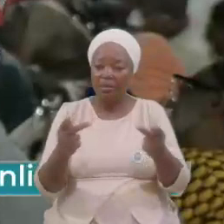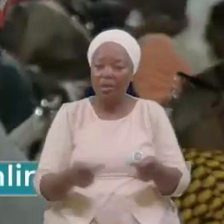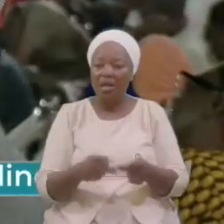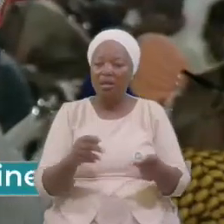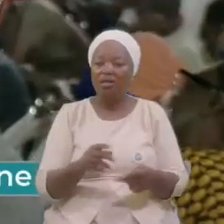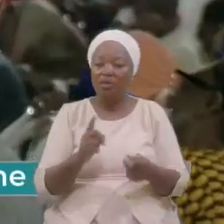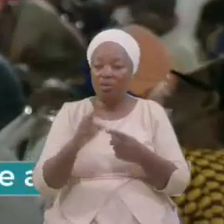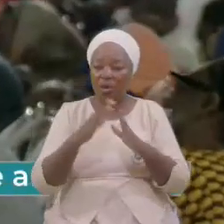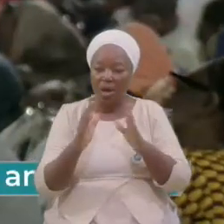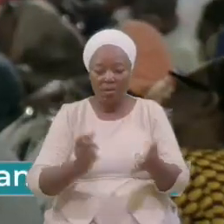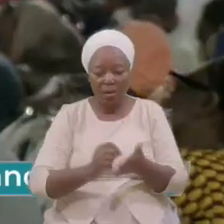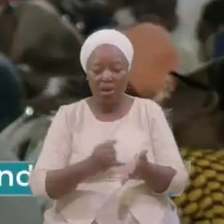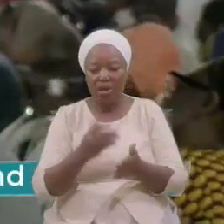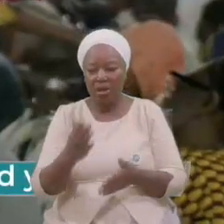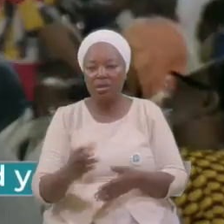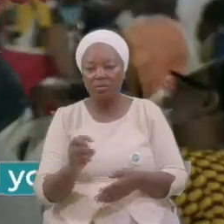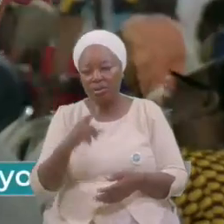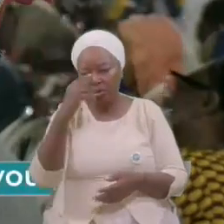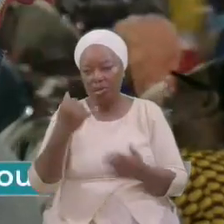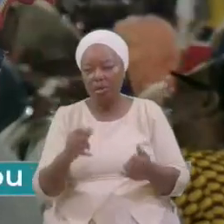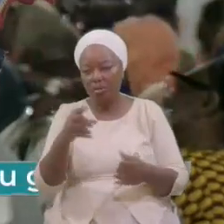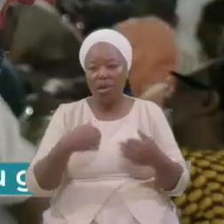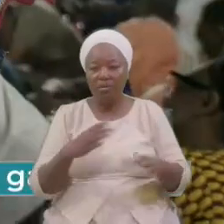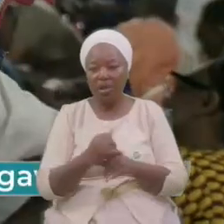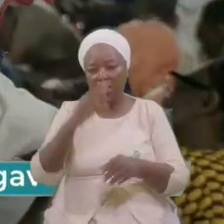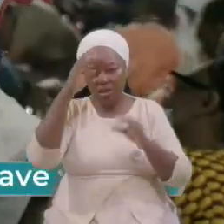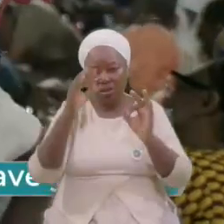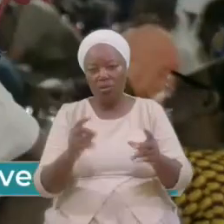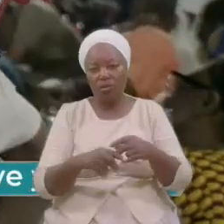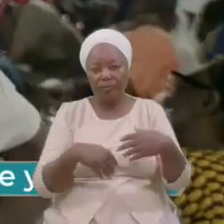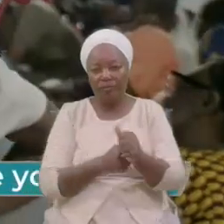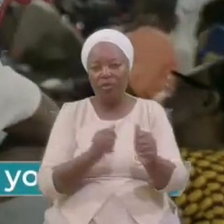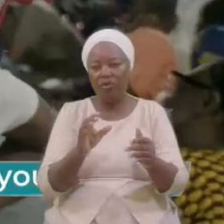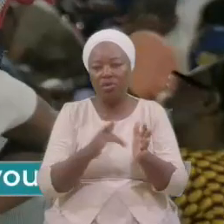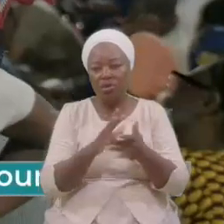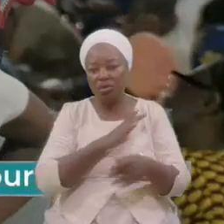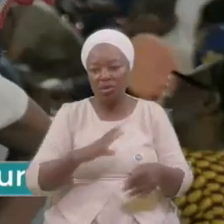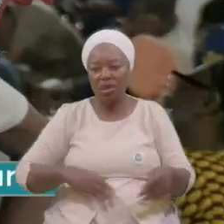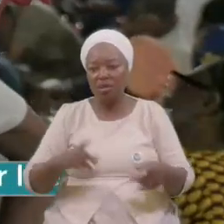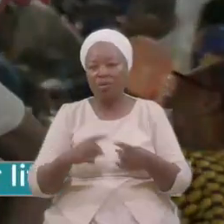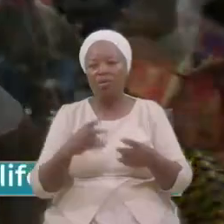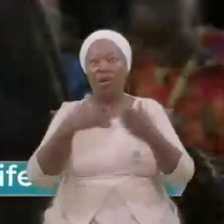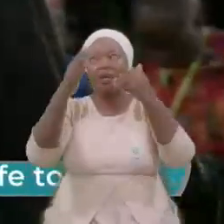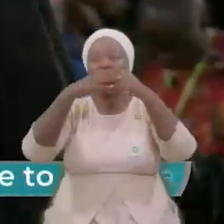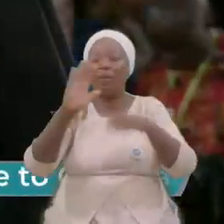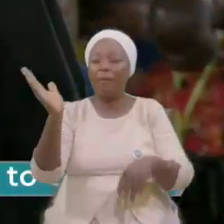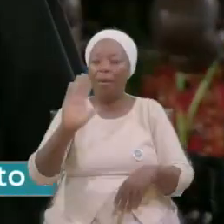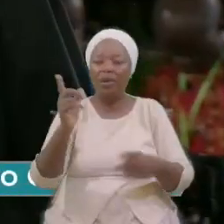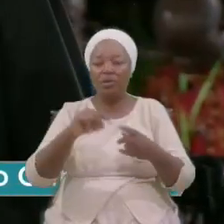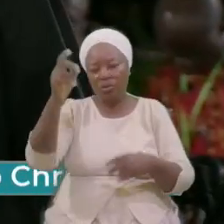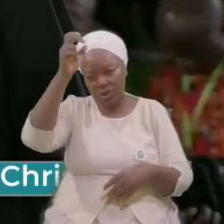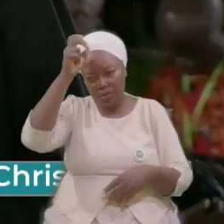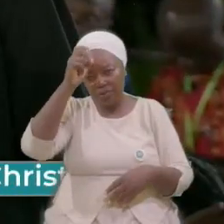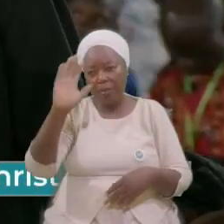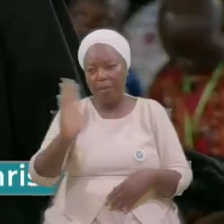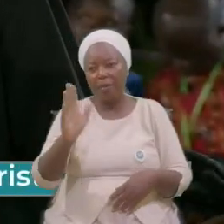now, you've taken a decision to follow Christ to heaven. Bye-bye to Satan. Bye-bye to anything sinful.